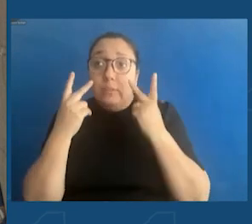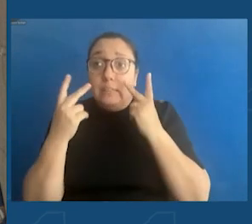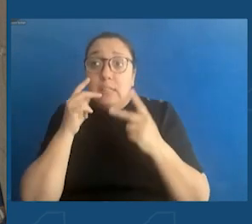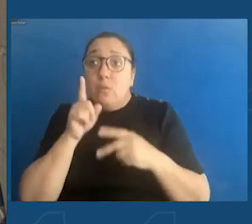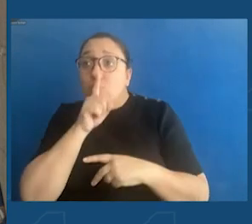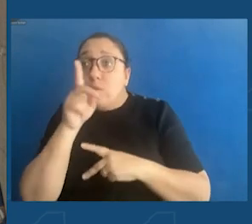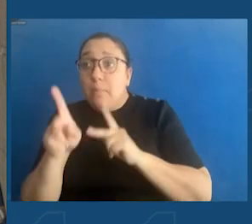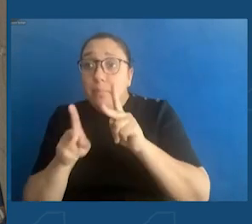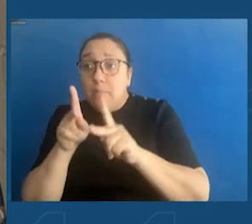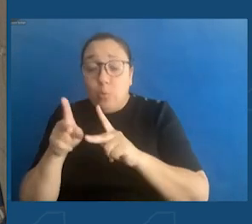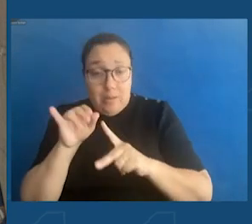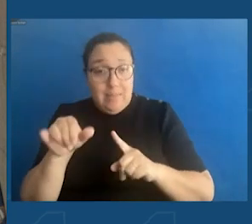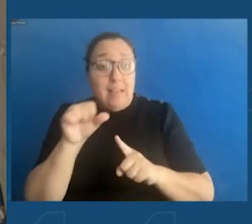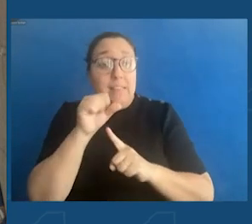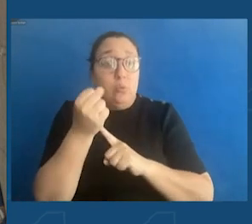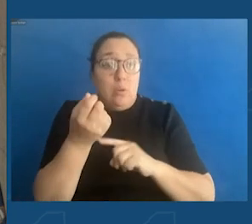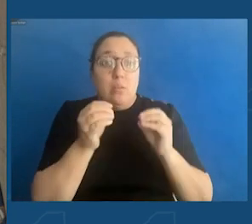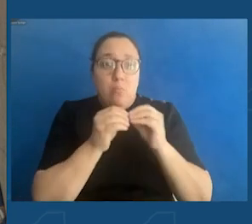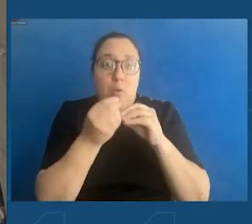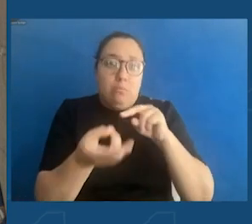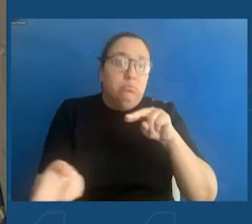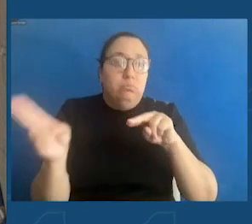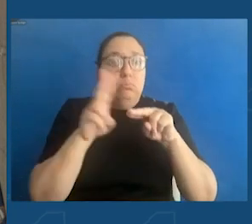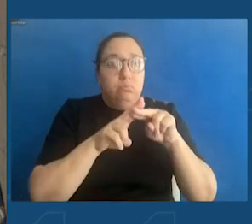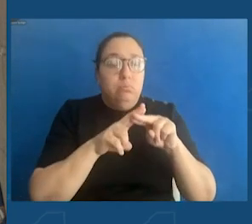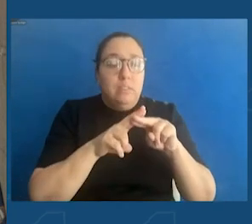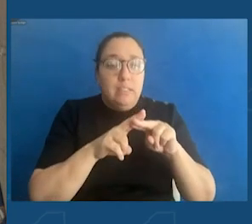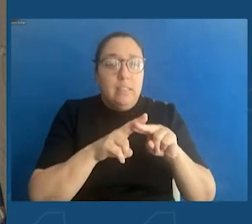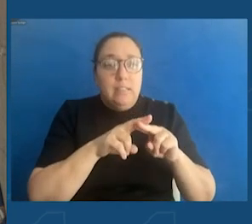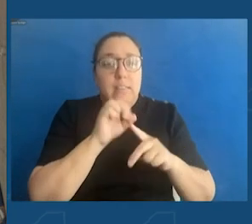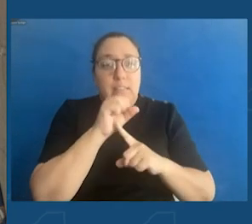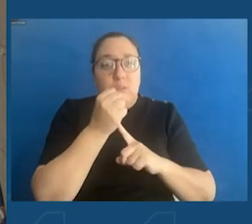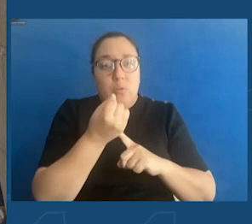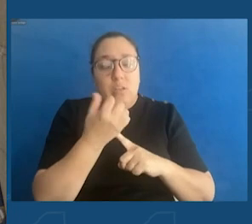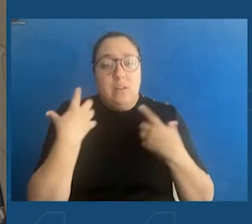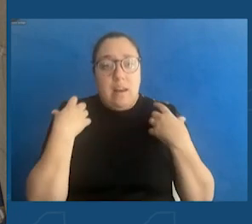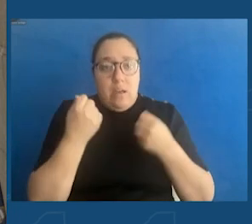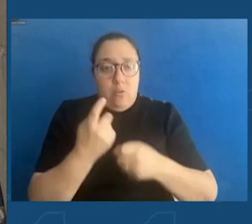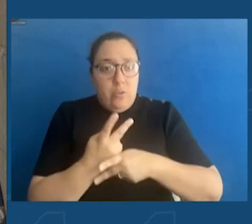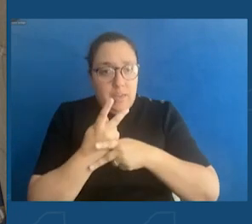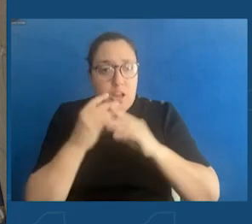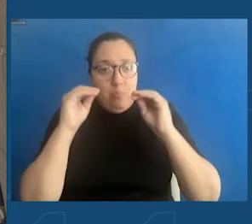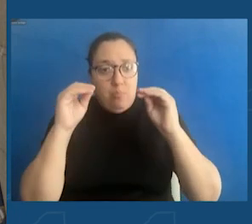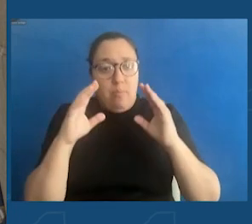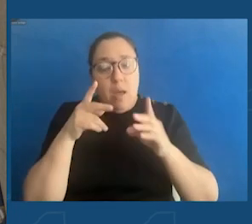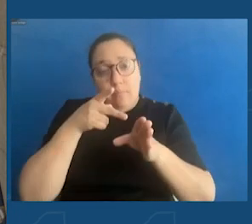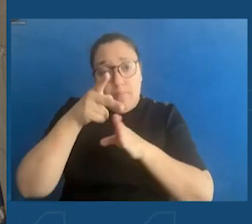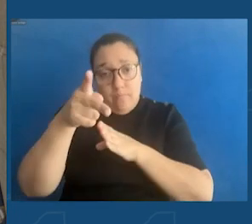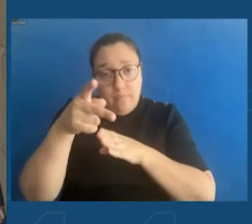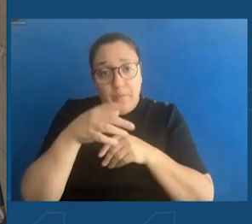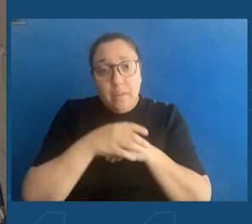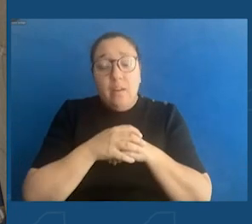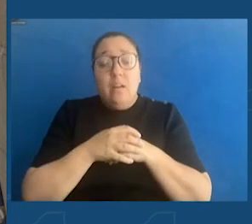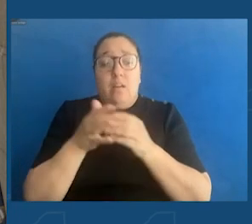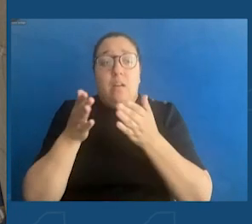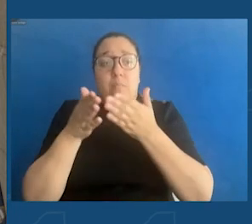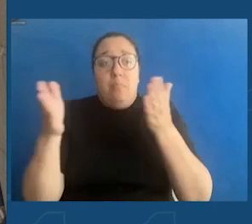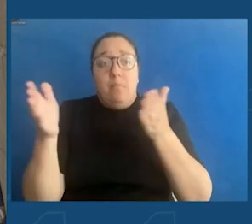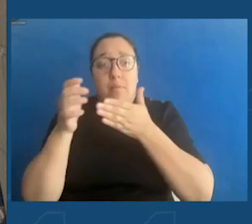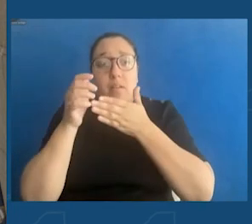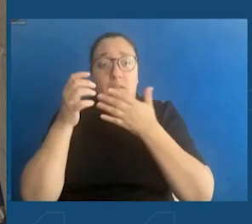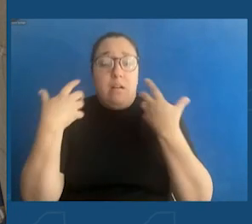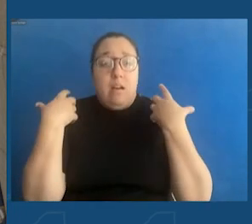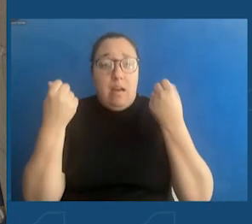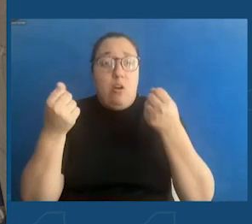that sense, it's really an enhanced education. And healthcare professionals, public health leaders have been singing the praises of this